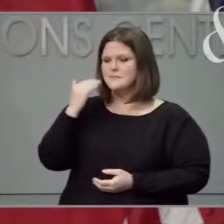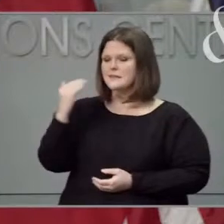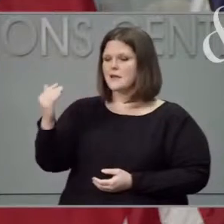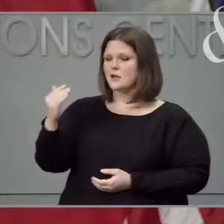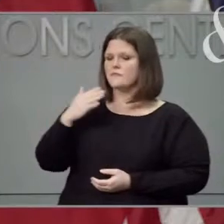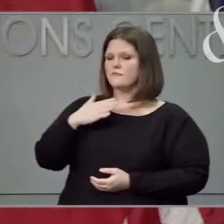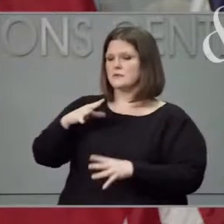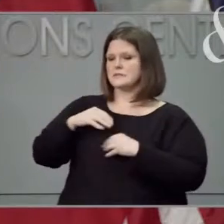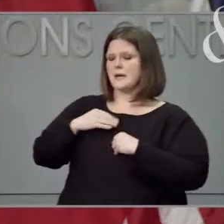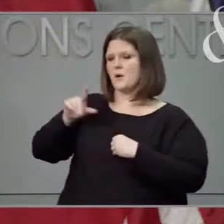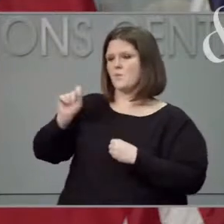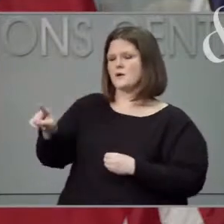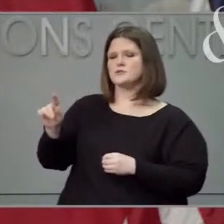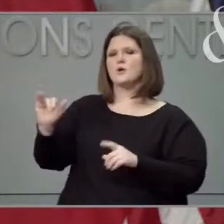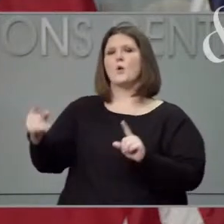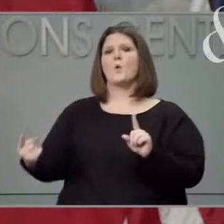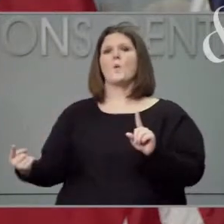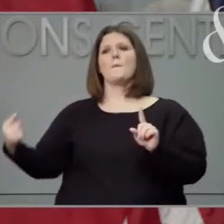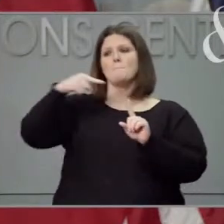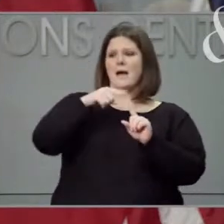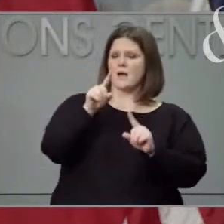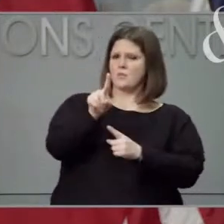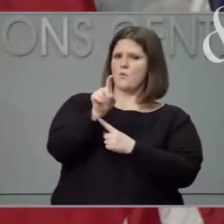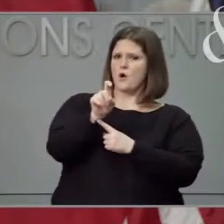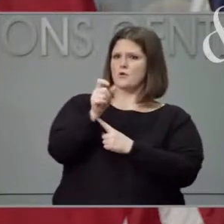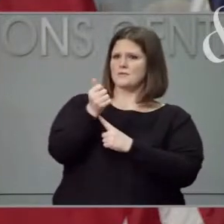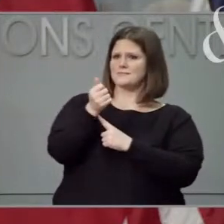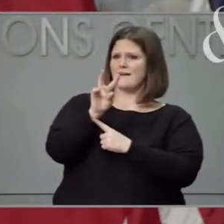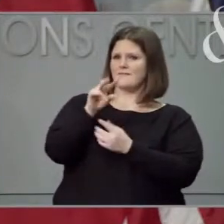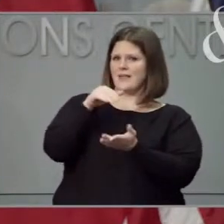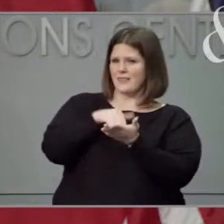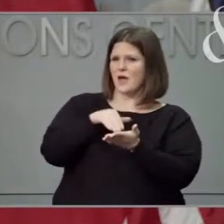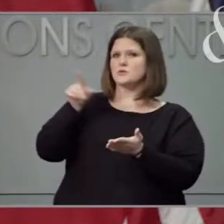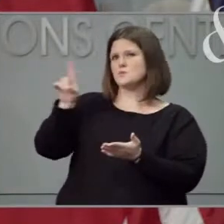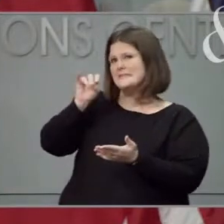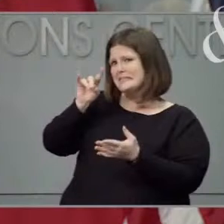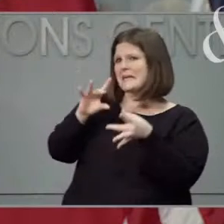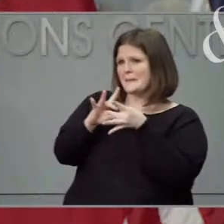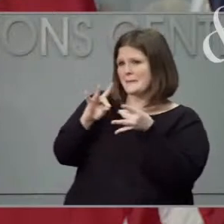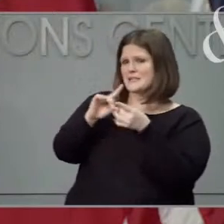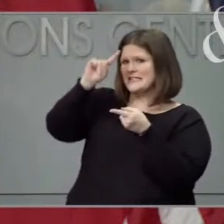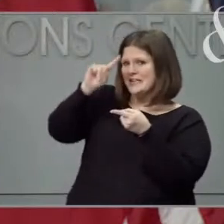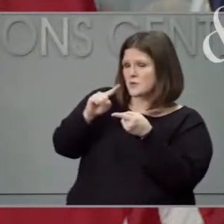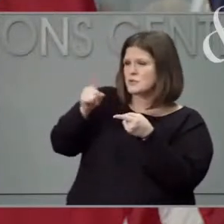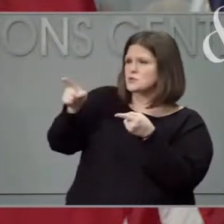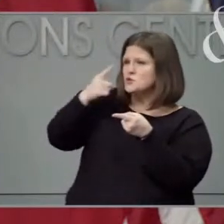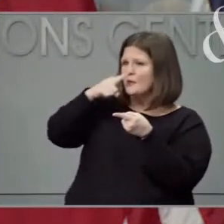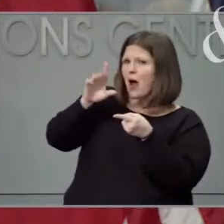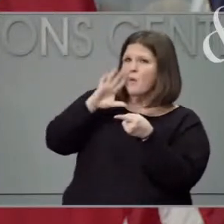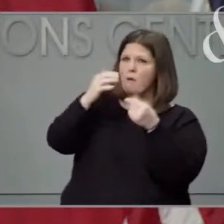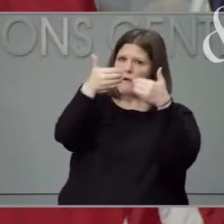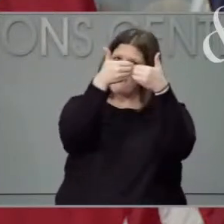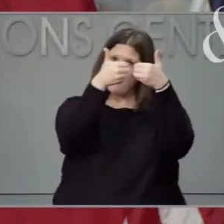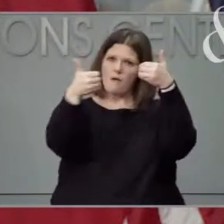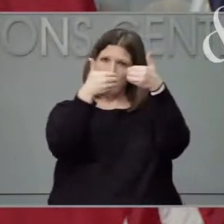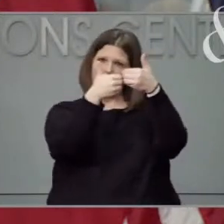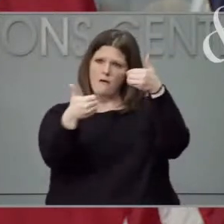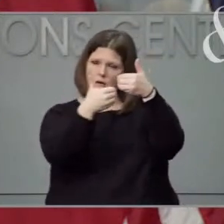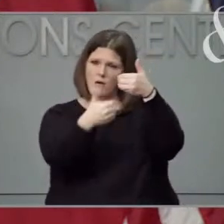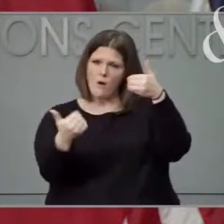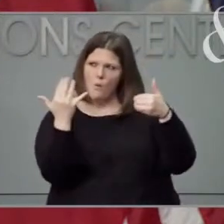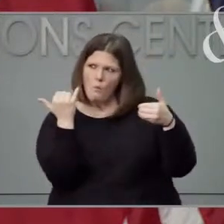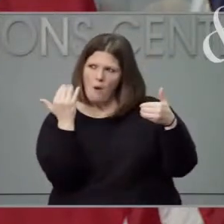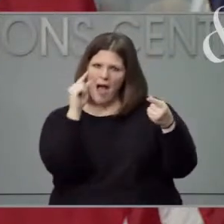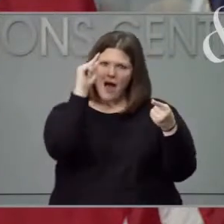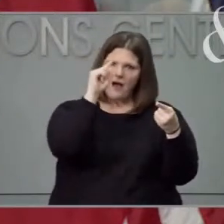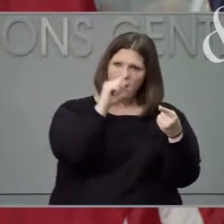That 117,000, as that number decreases, as you talked about before, will you be breaking out the reasons that it's decreasing? In other